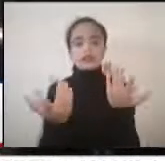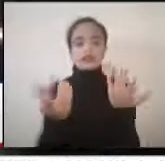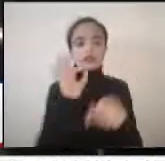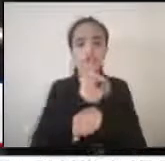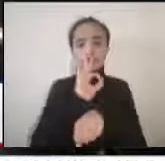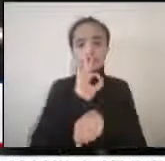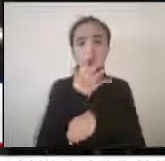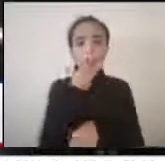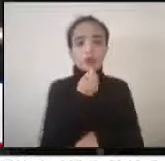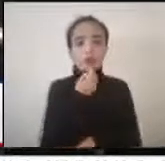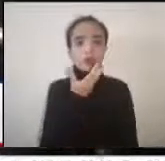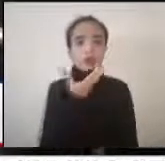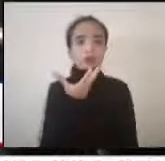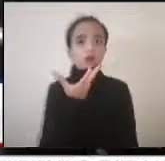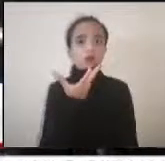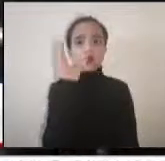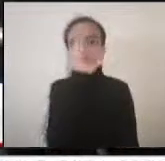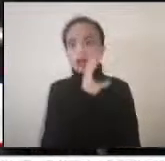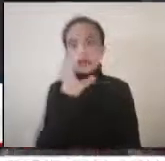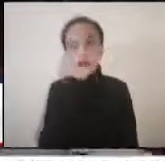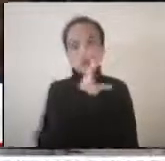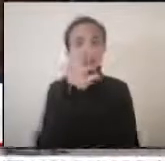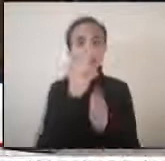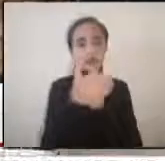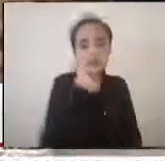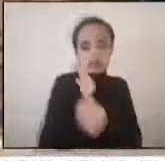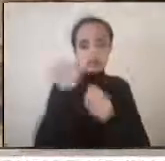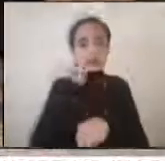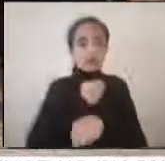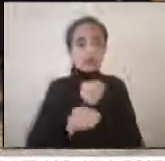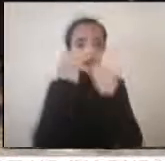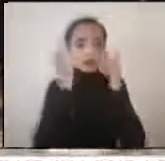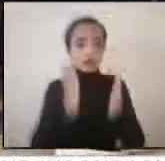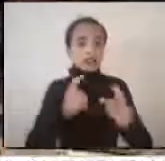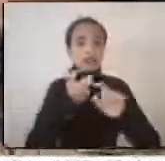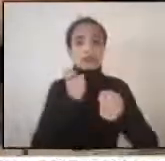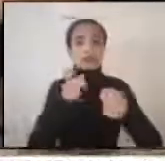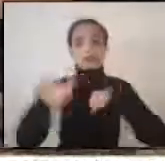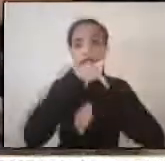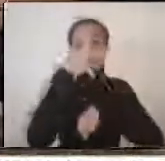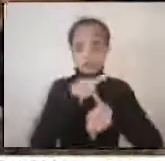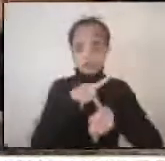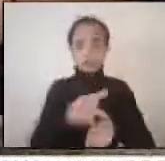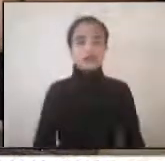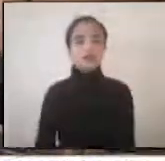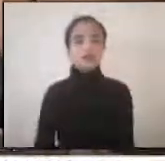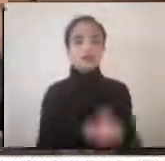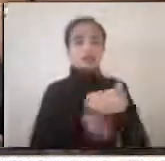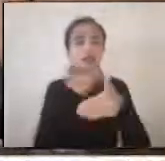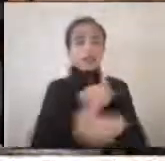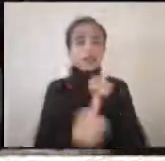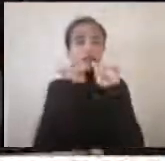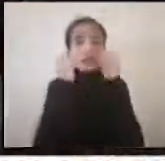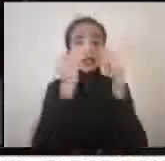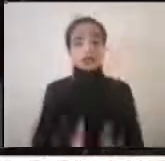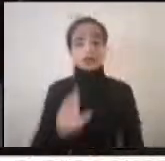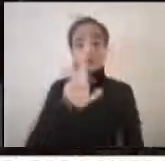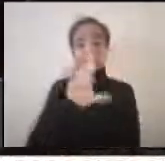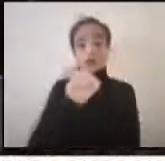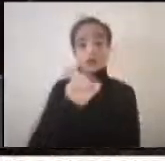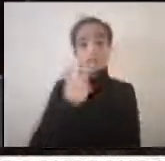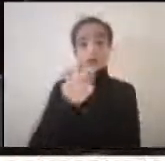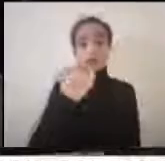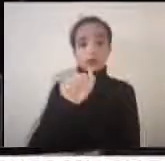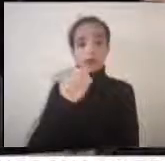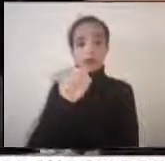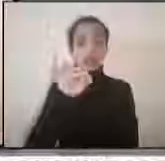to skilled workers from the Philippines. Naniniwala naman ang embahador ng Romania sa strong message ni BBM sa